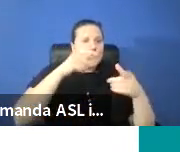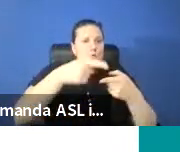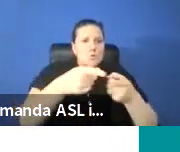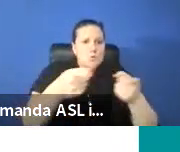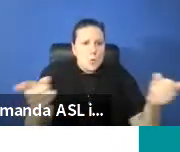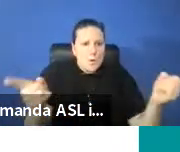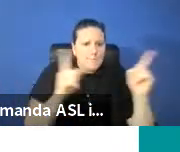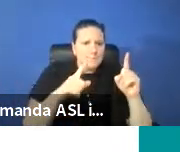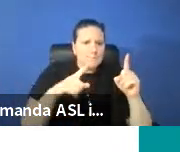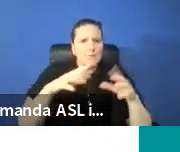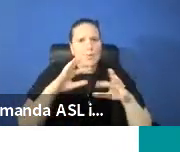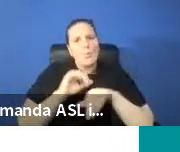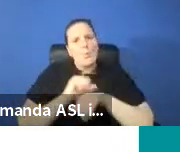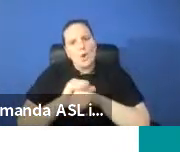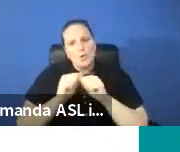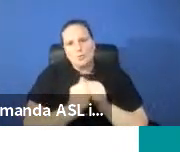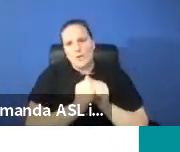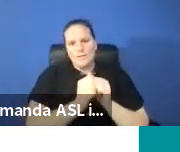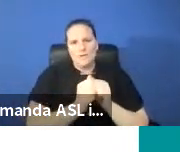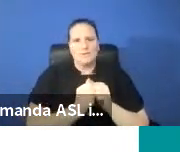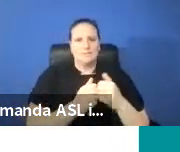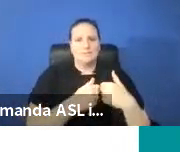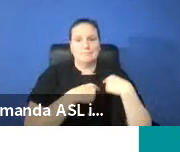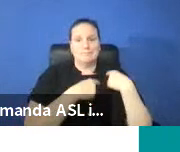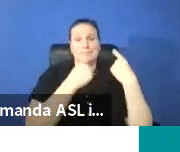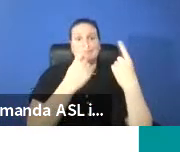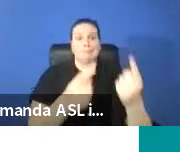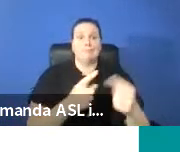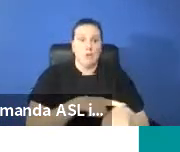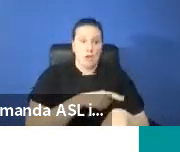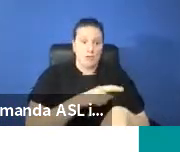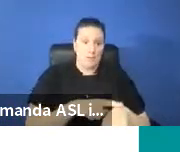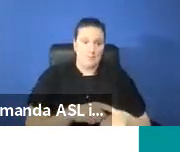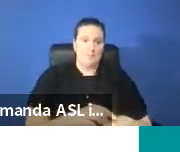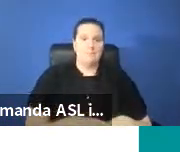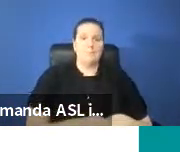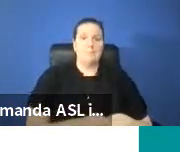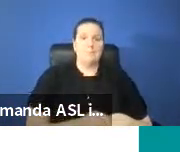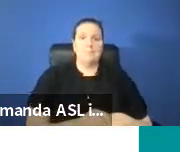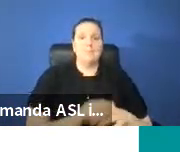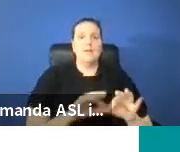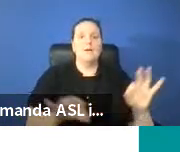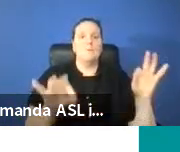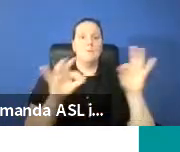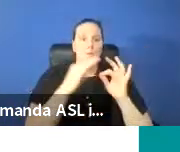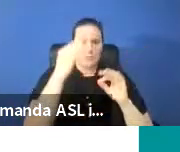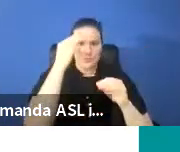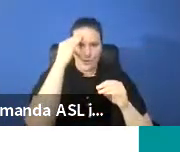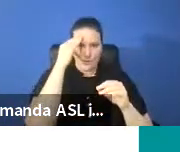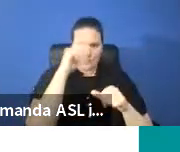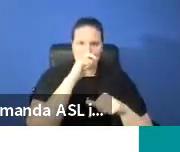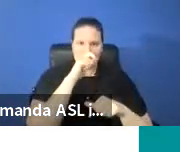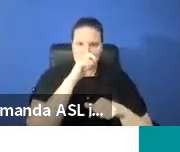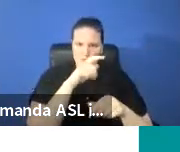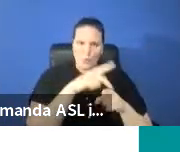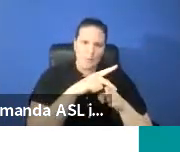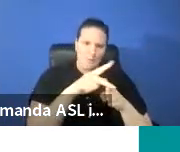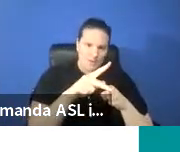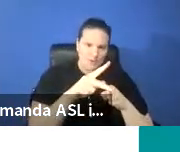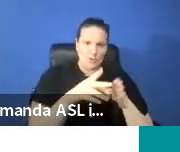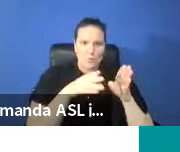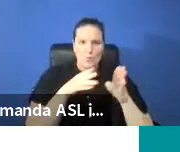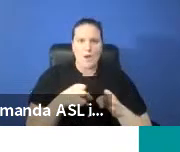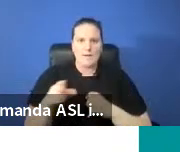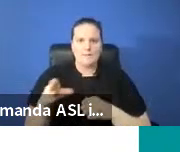Here we do this work together and we'll be together for a while. It's important that we know each other in our professional capacity